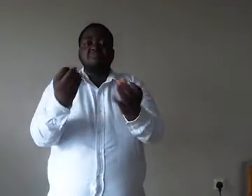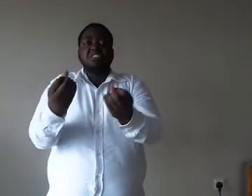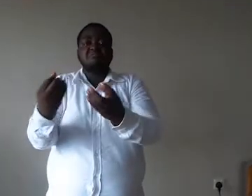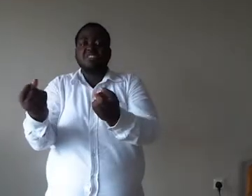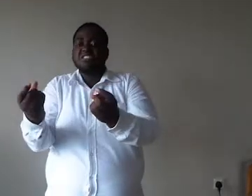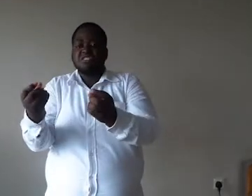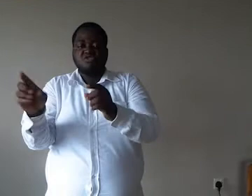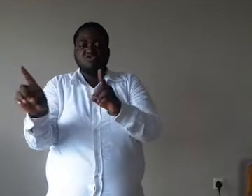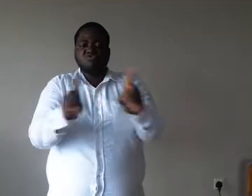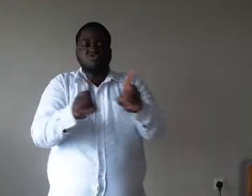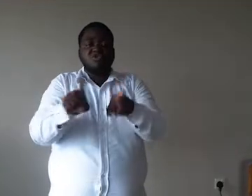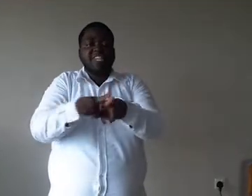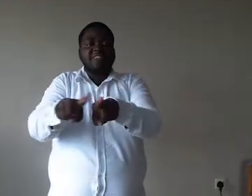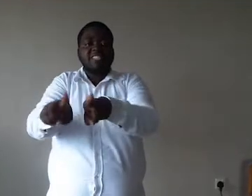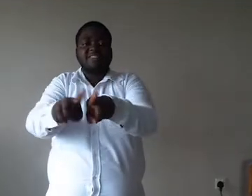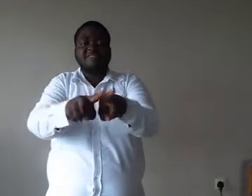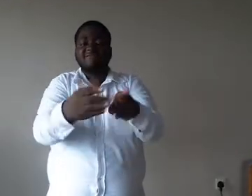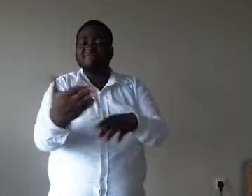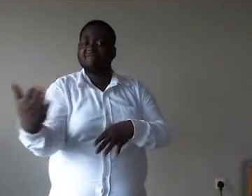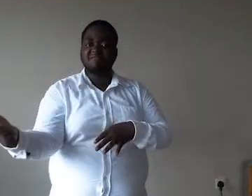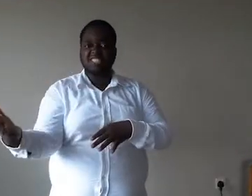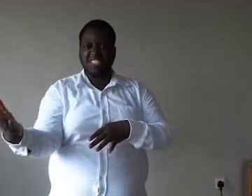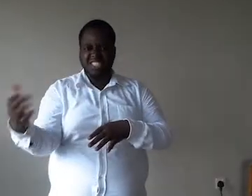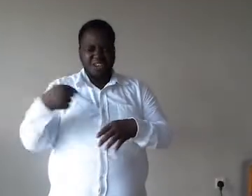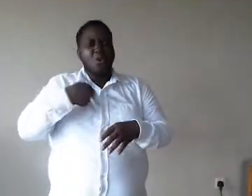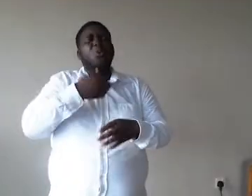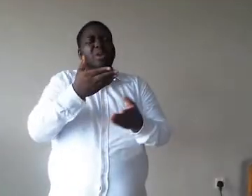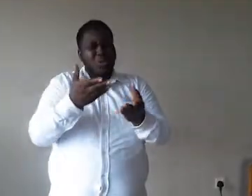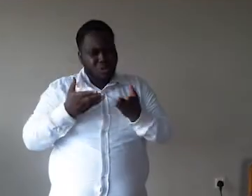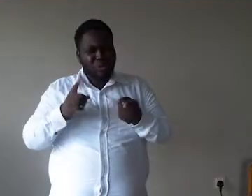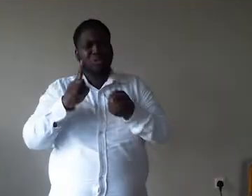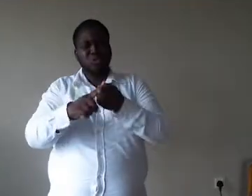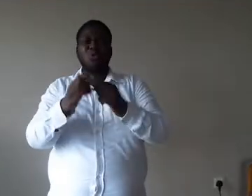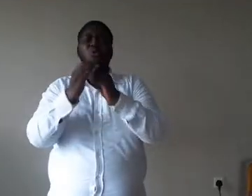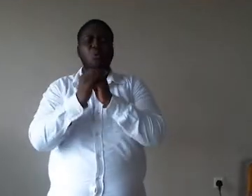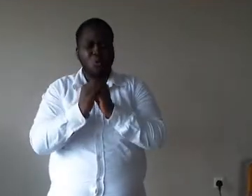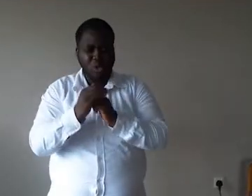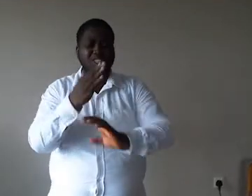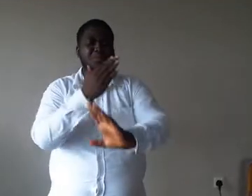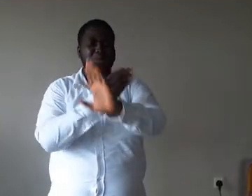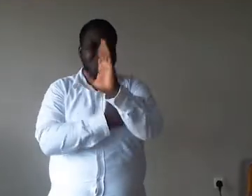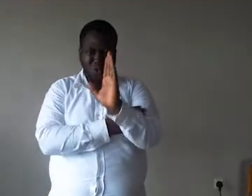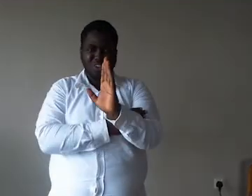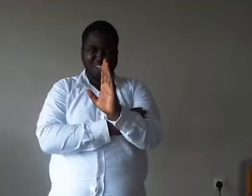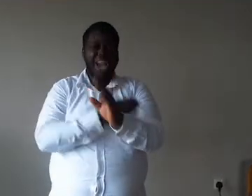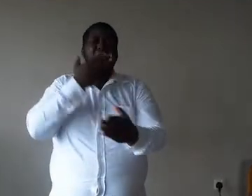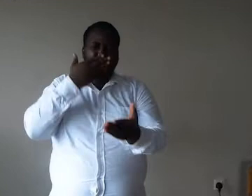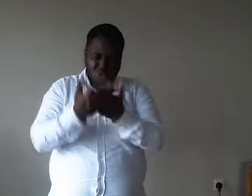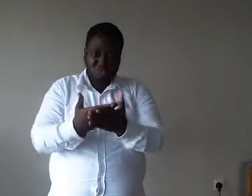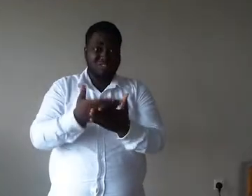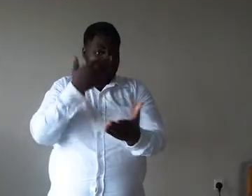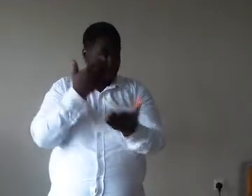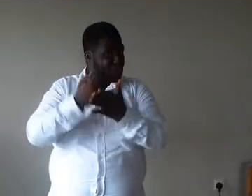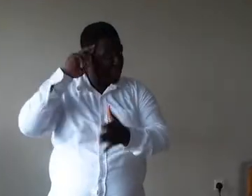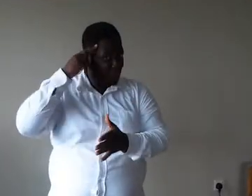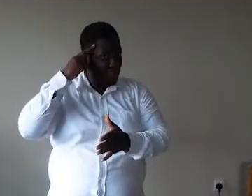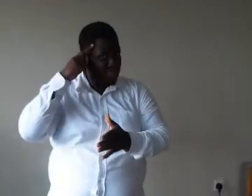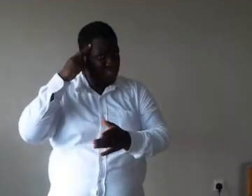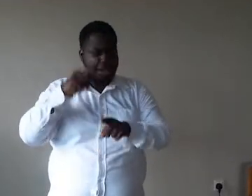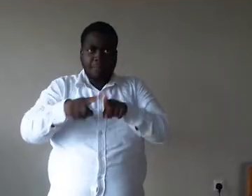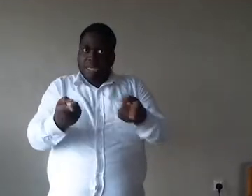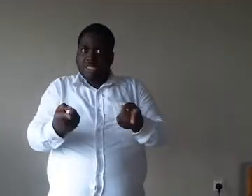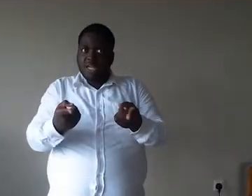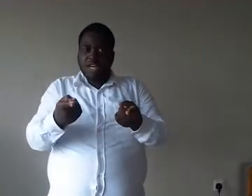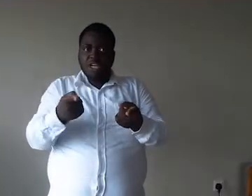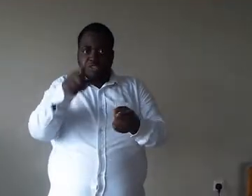God? Do we seek to worship God in our own way? How do we even establish authority in religion? Are we establishing authority based on our own